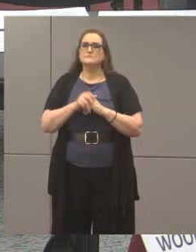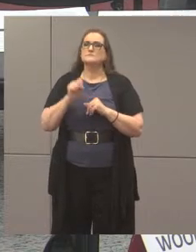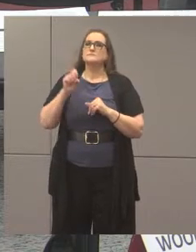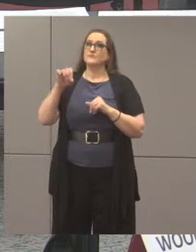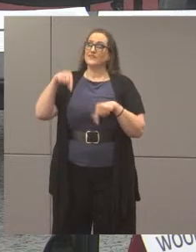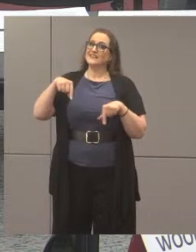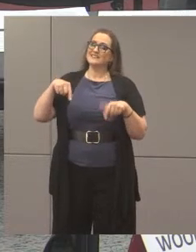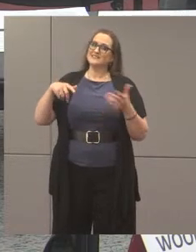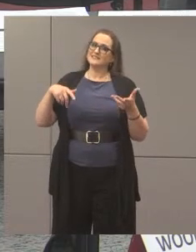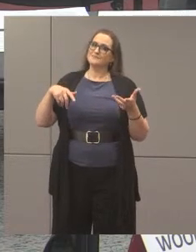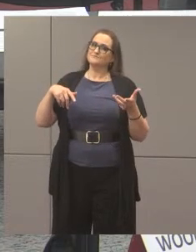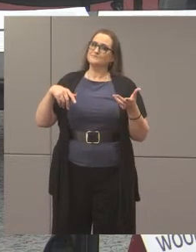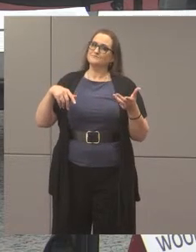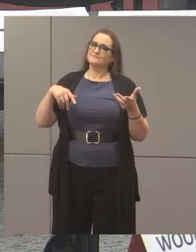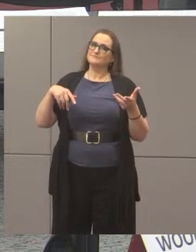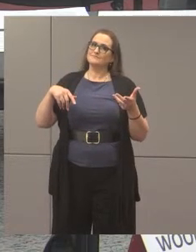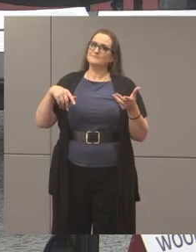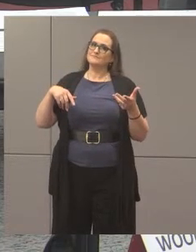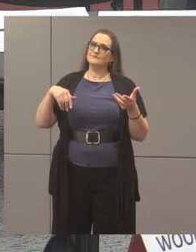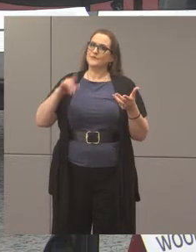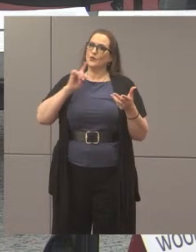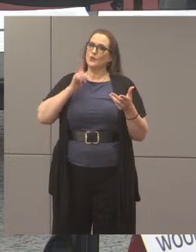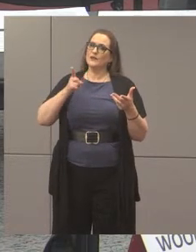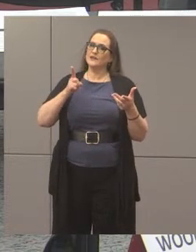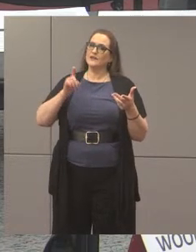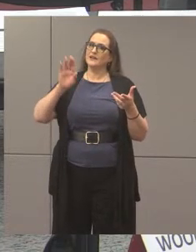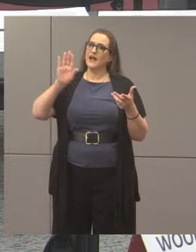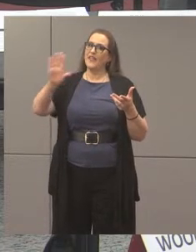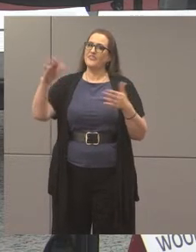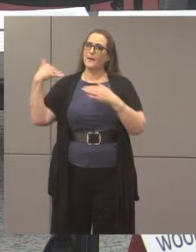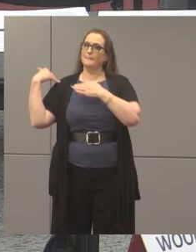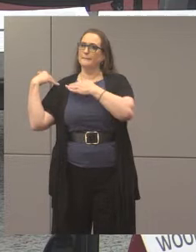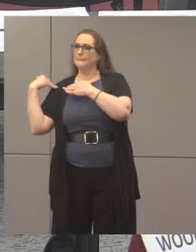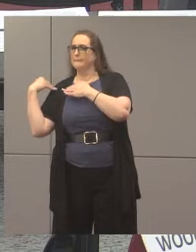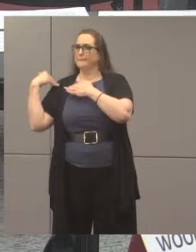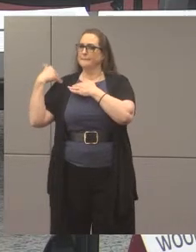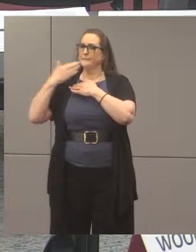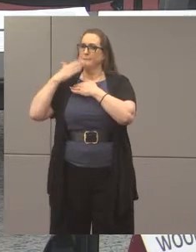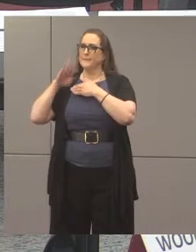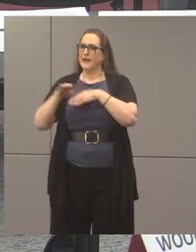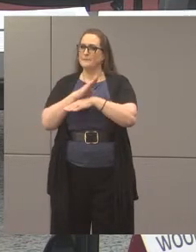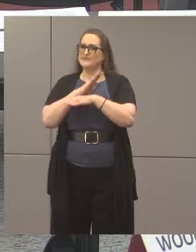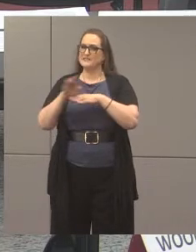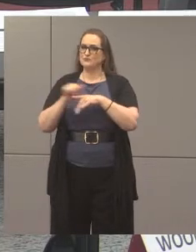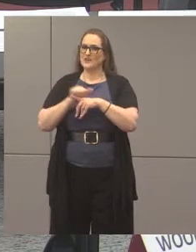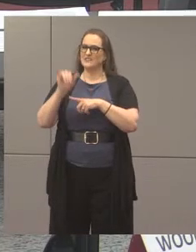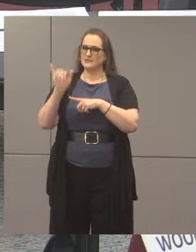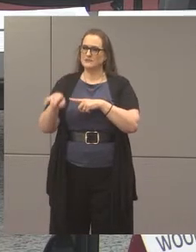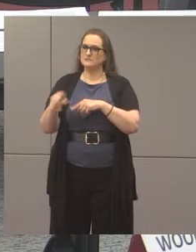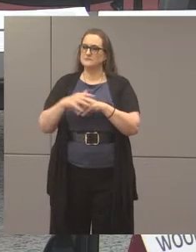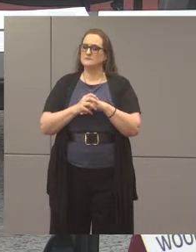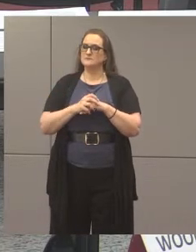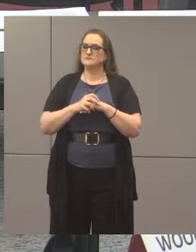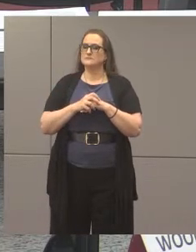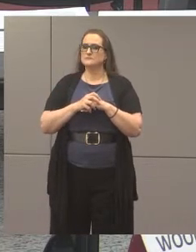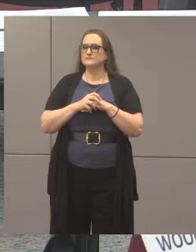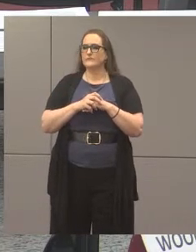this is really on them as a bad business practice.